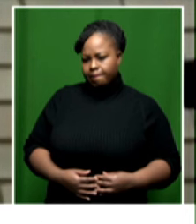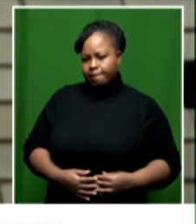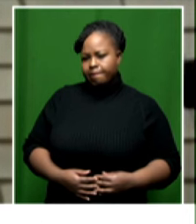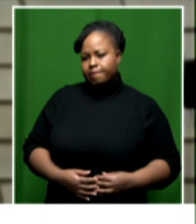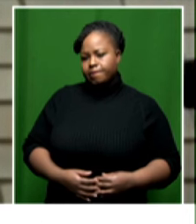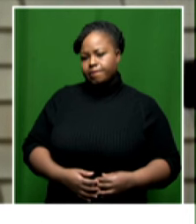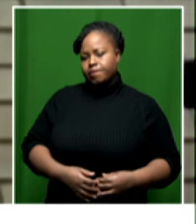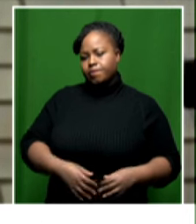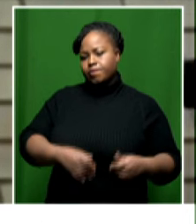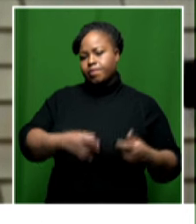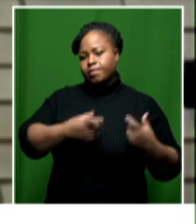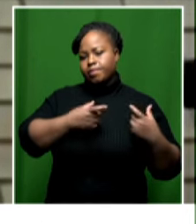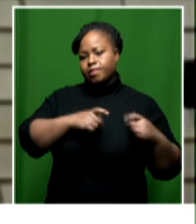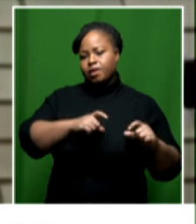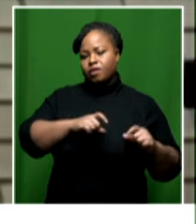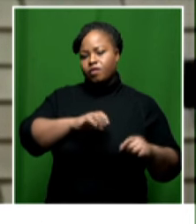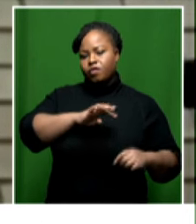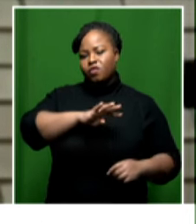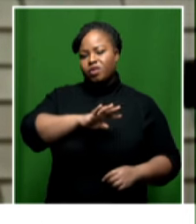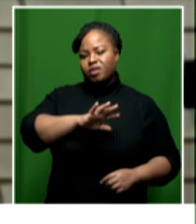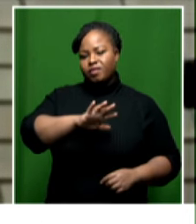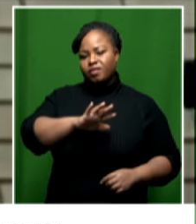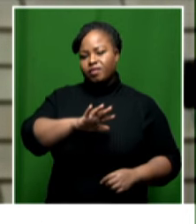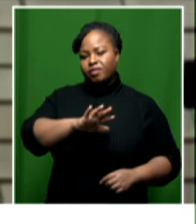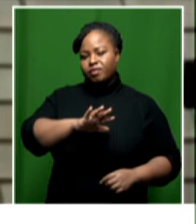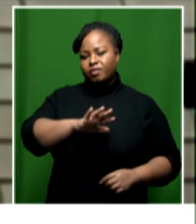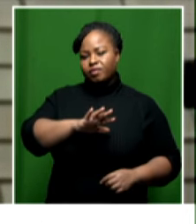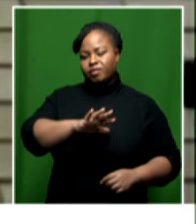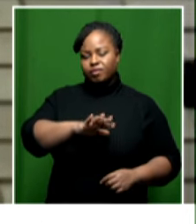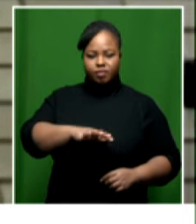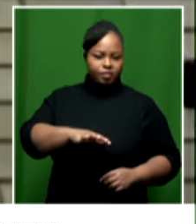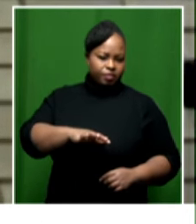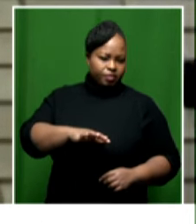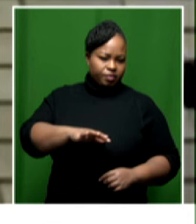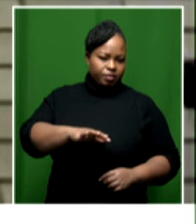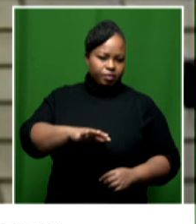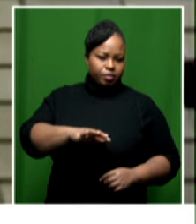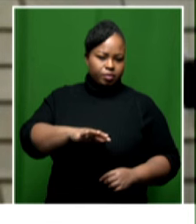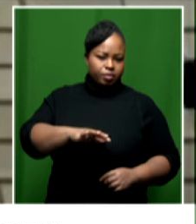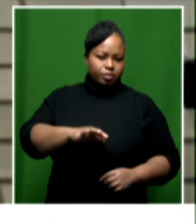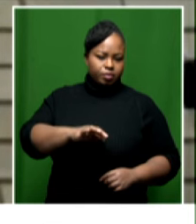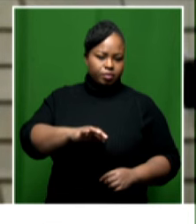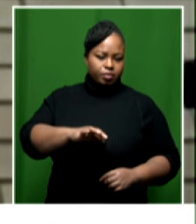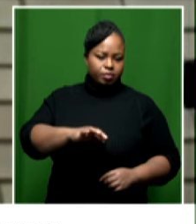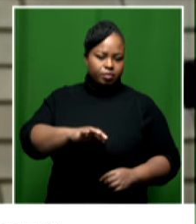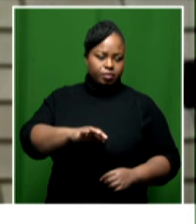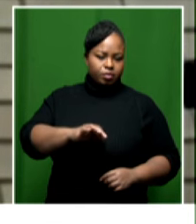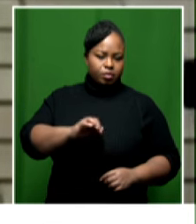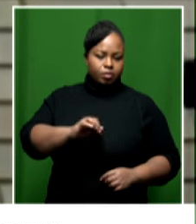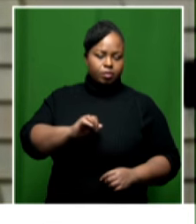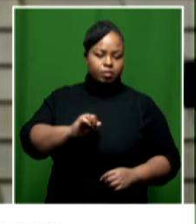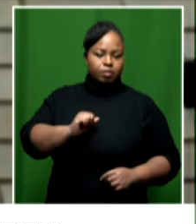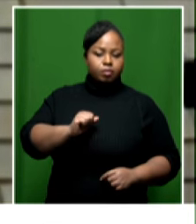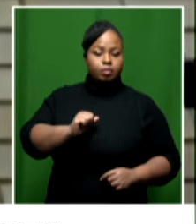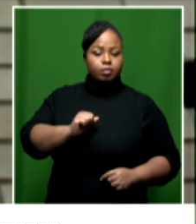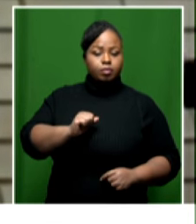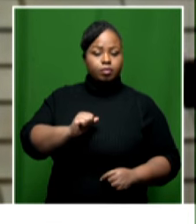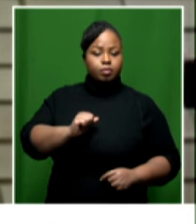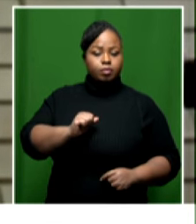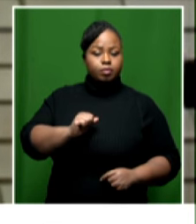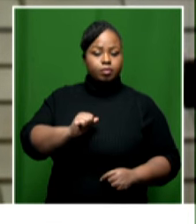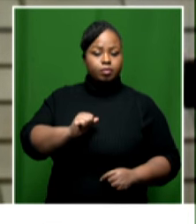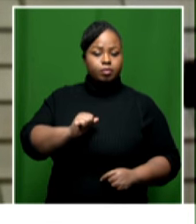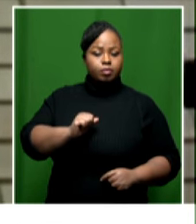issue estoppel applies where an issue of fact or law was an essential element of a prior